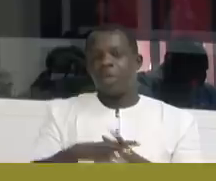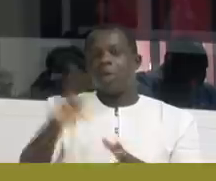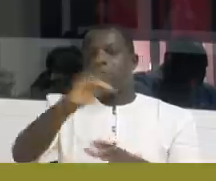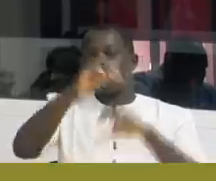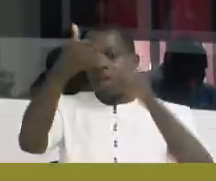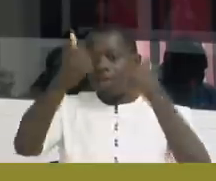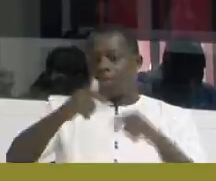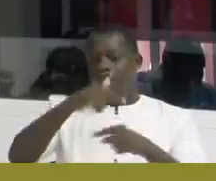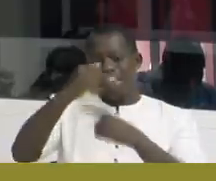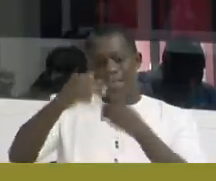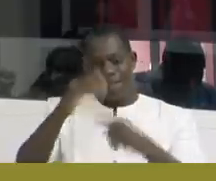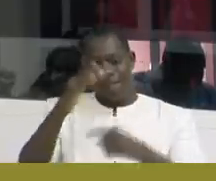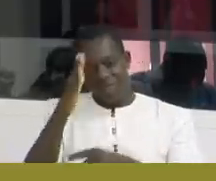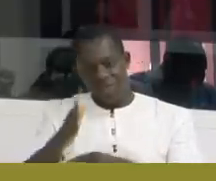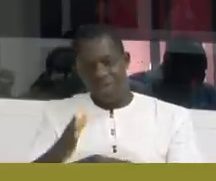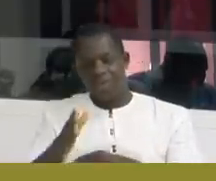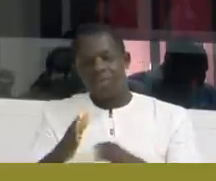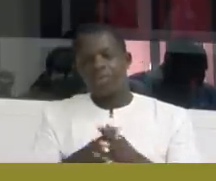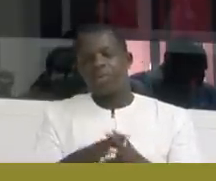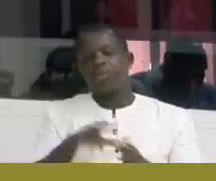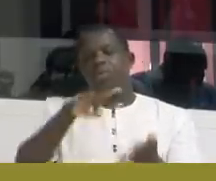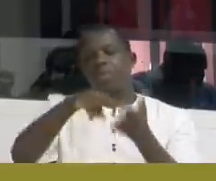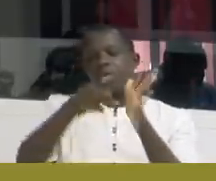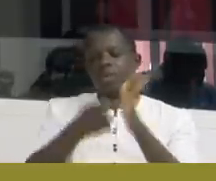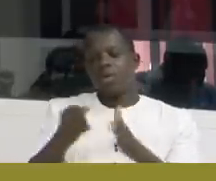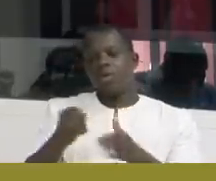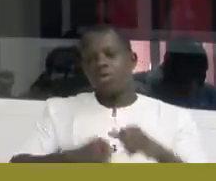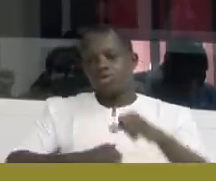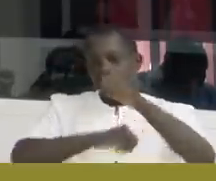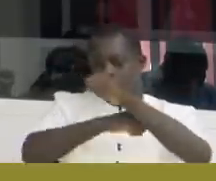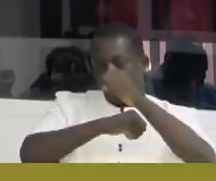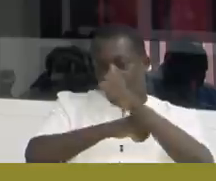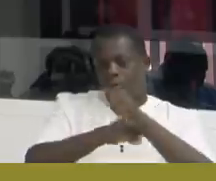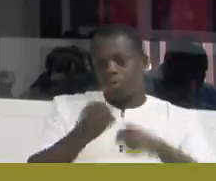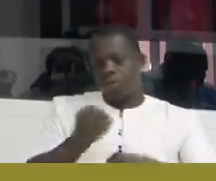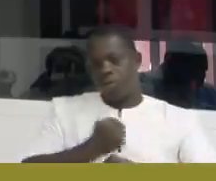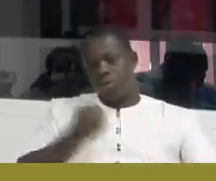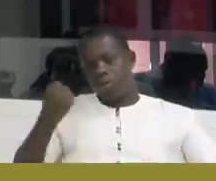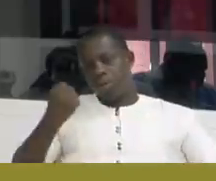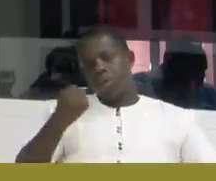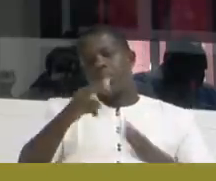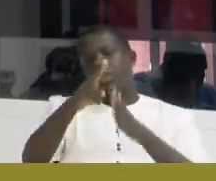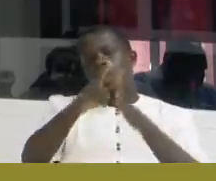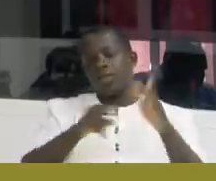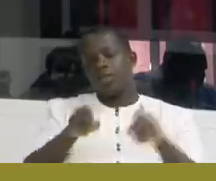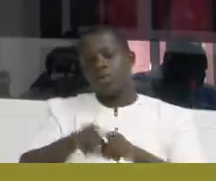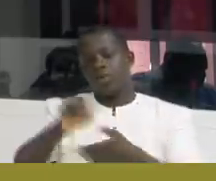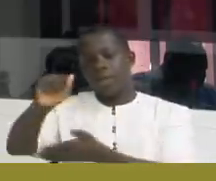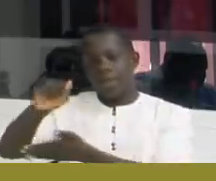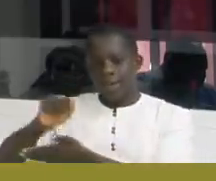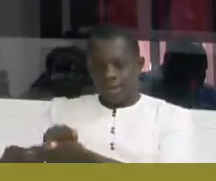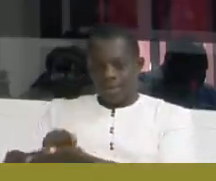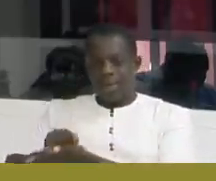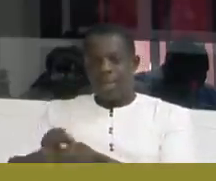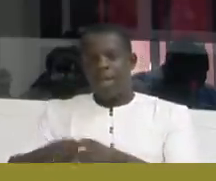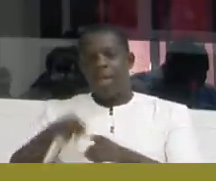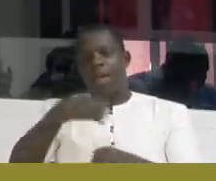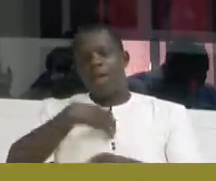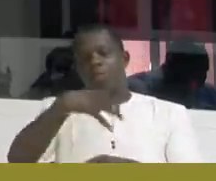fact was that the support weapons were requested to be kept. But I want to